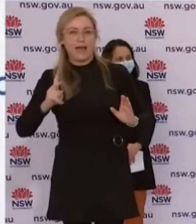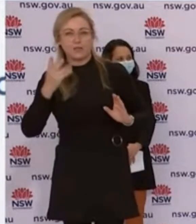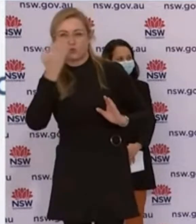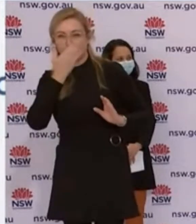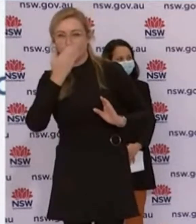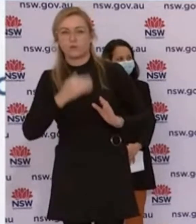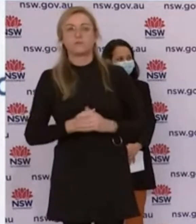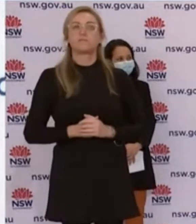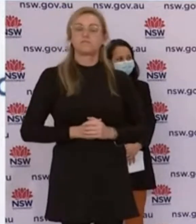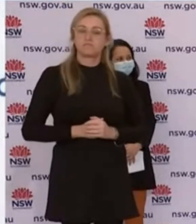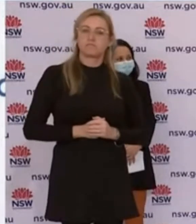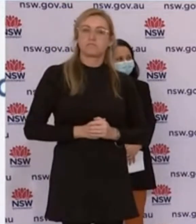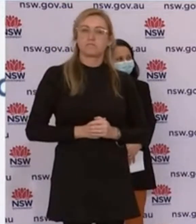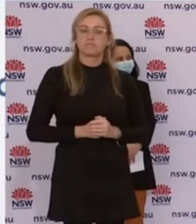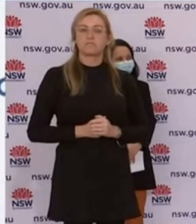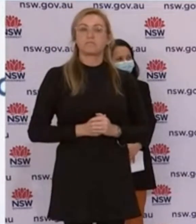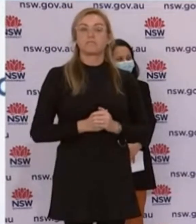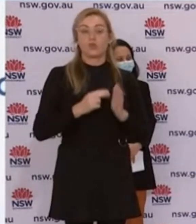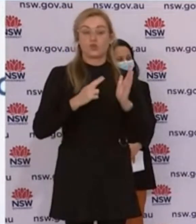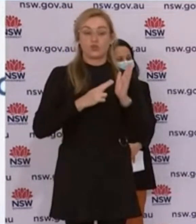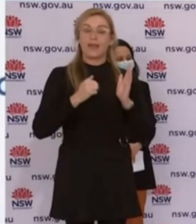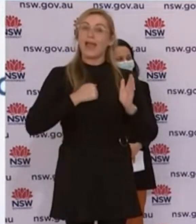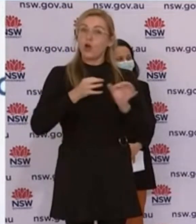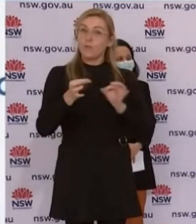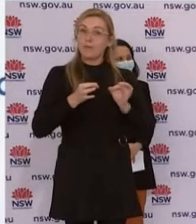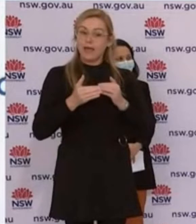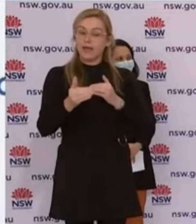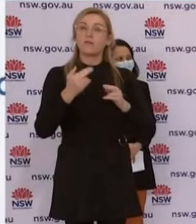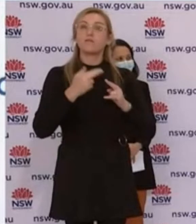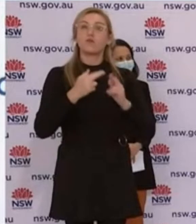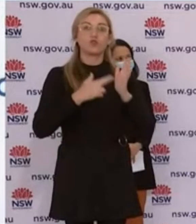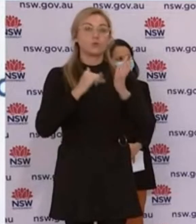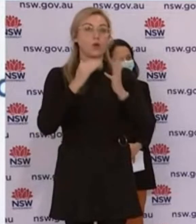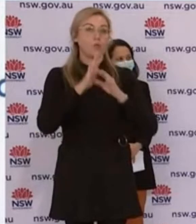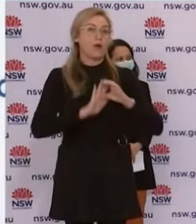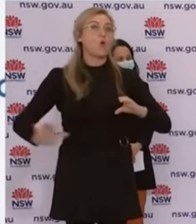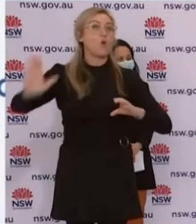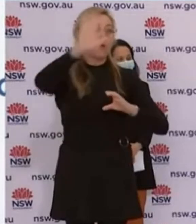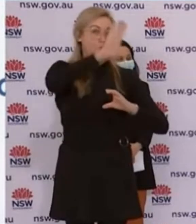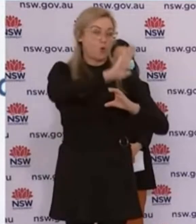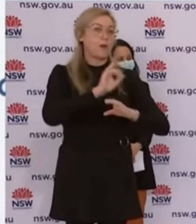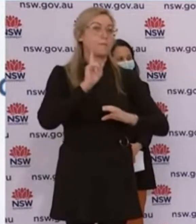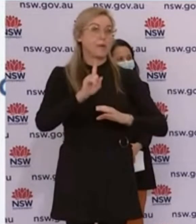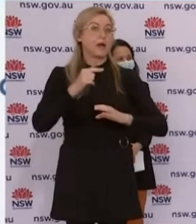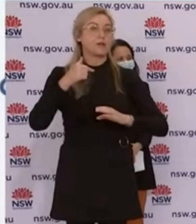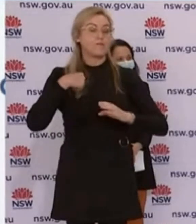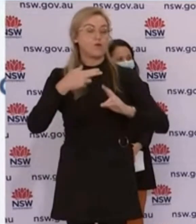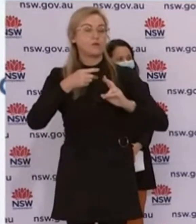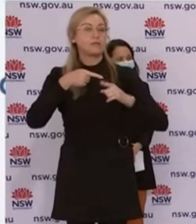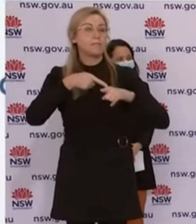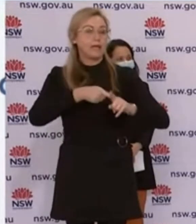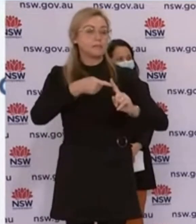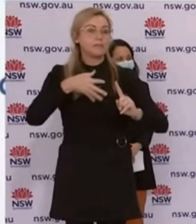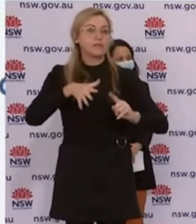is obviously the plan going forward for all of New South Wales, but what we will continue to do is rely on the health advice when it comes to specific